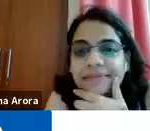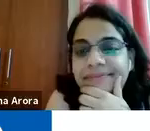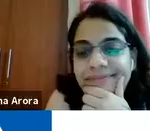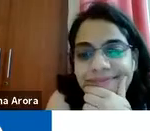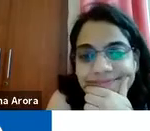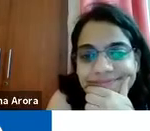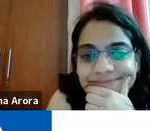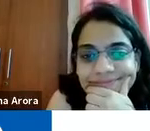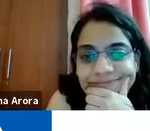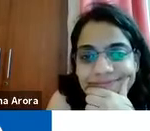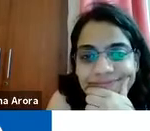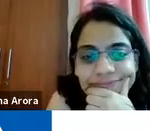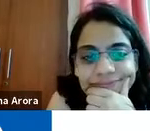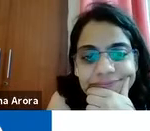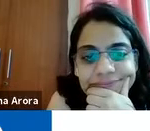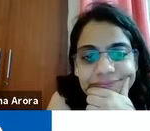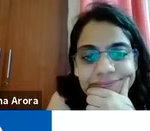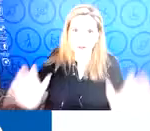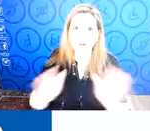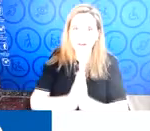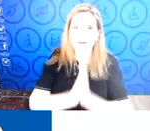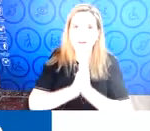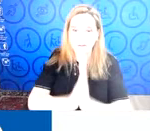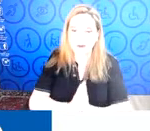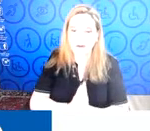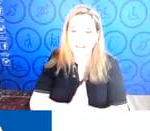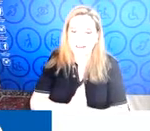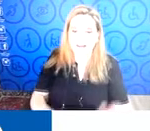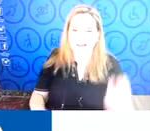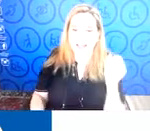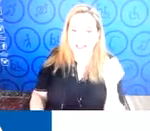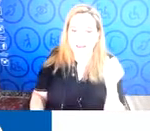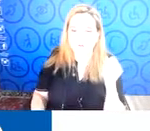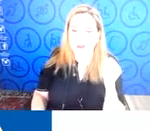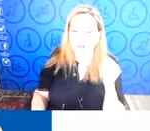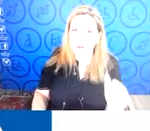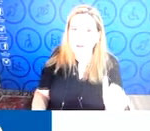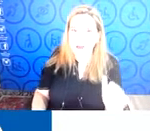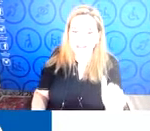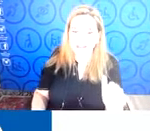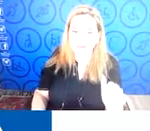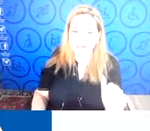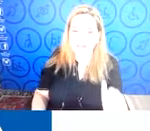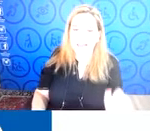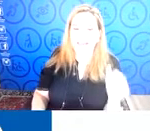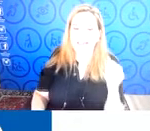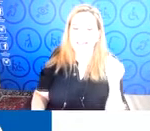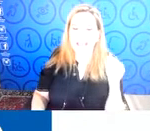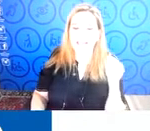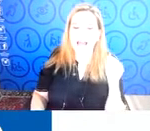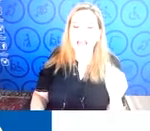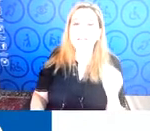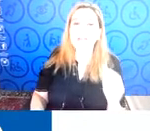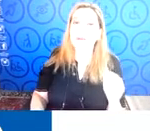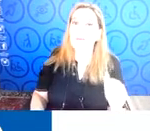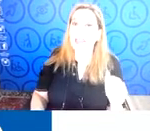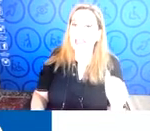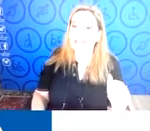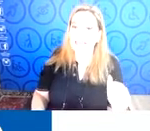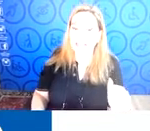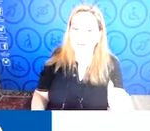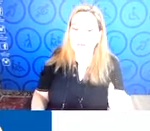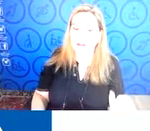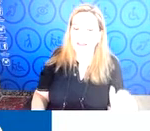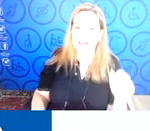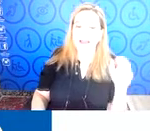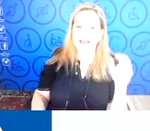to share and learn from each other. So, Victor, I'm learning. And what you guided me is that I need to begin by